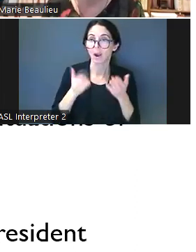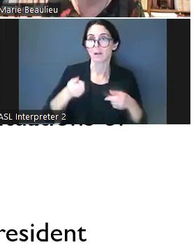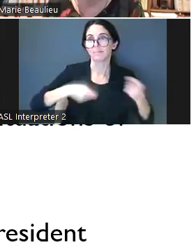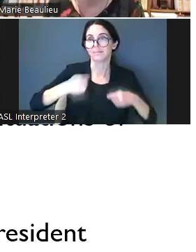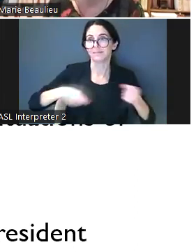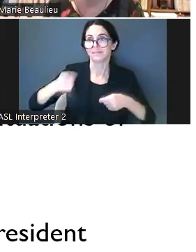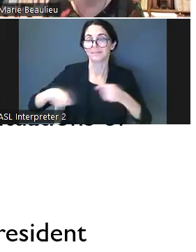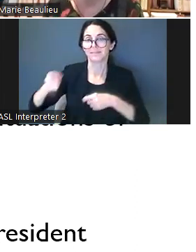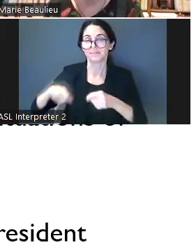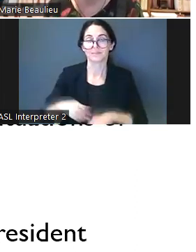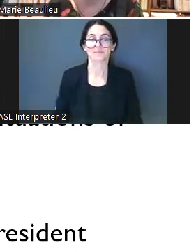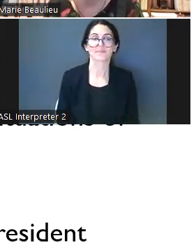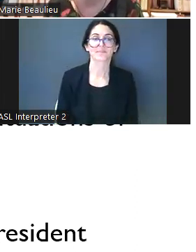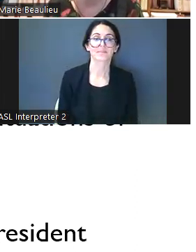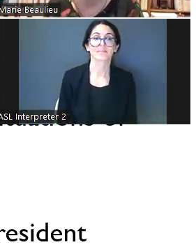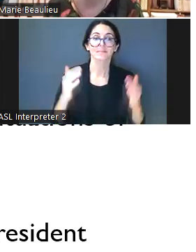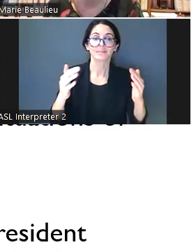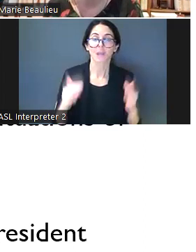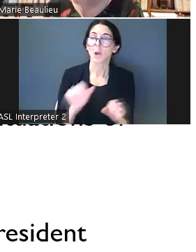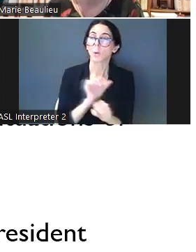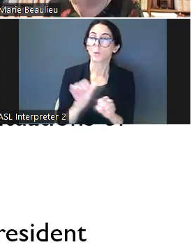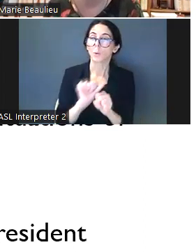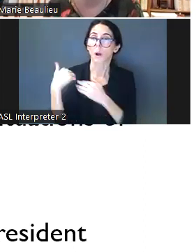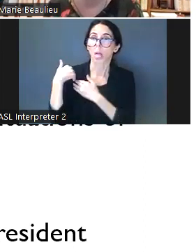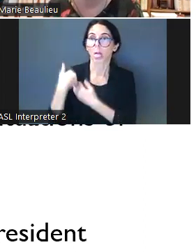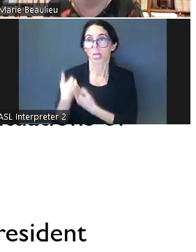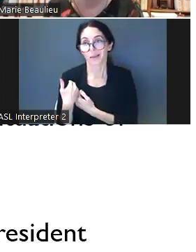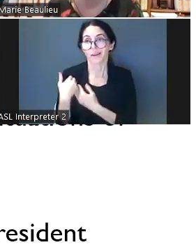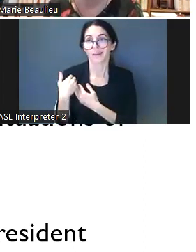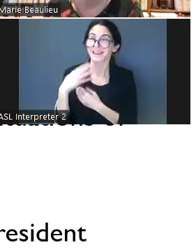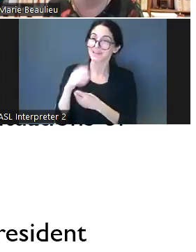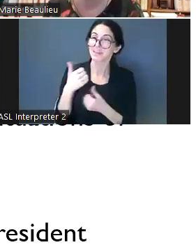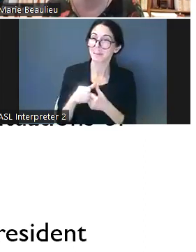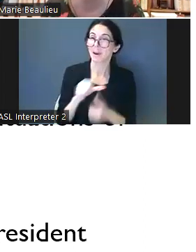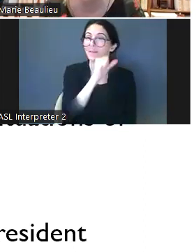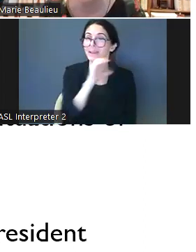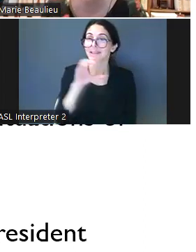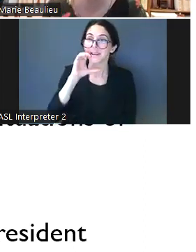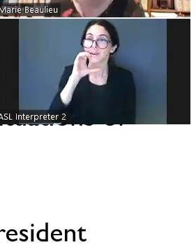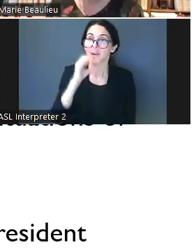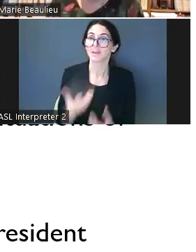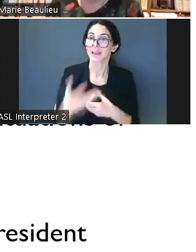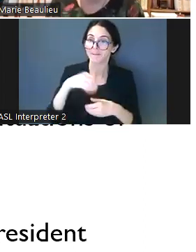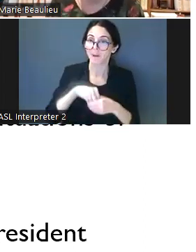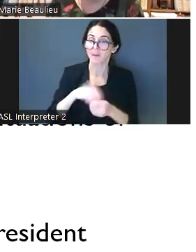overload, the fact that it was voluntary for the seniors to participate in the activities, and some residents